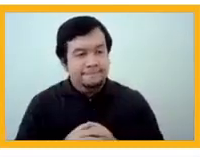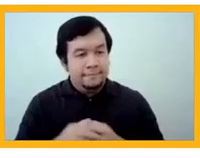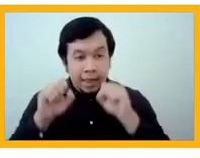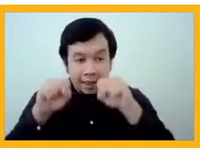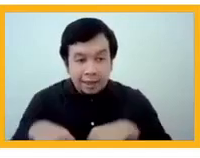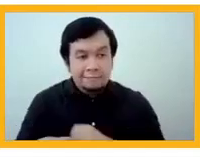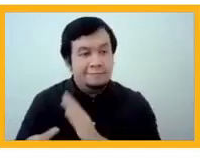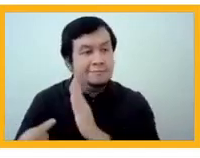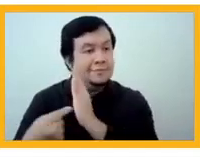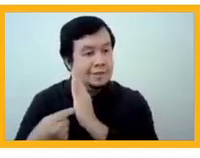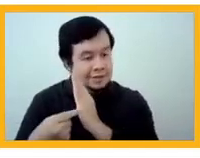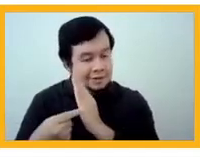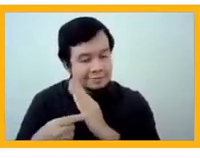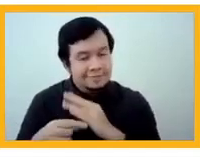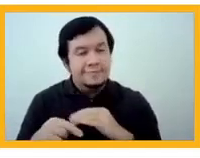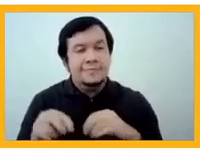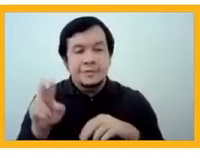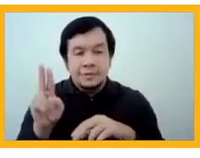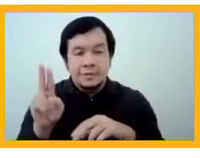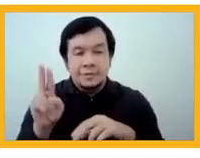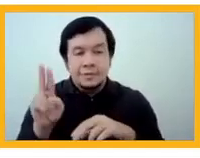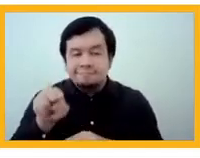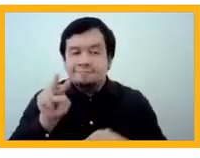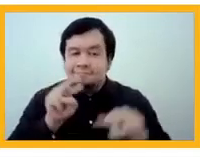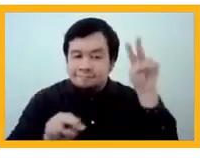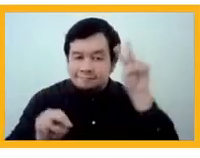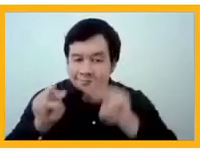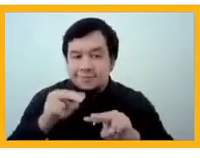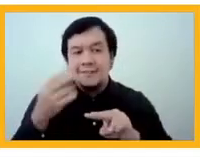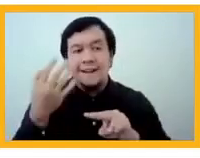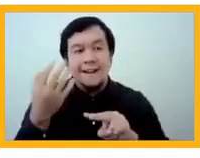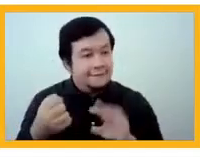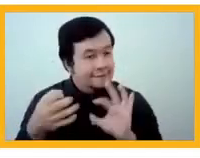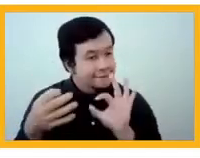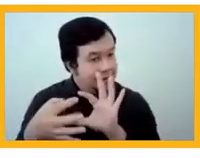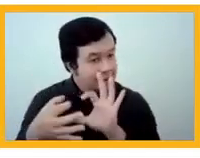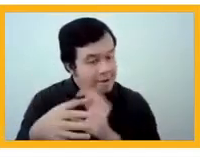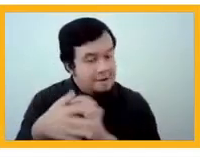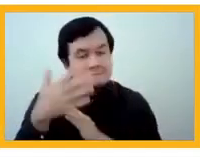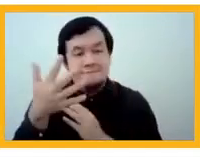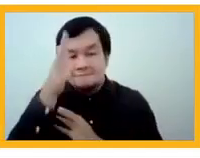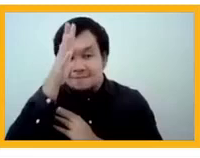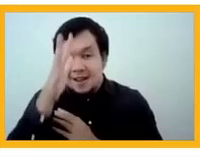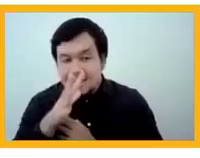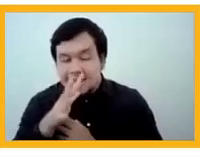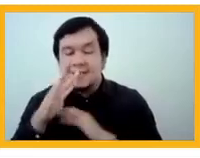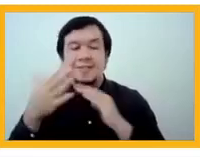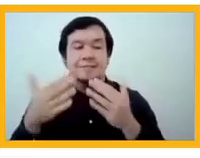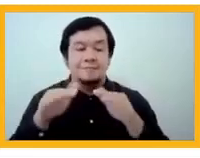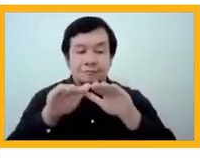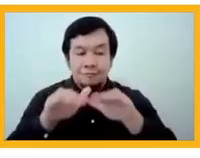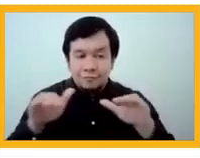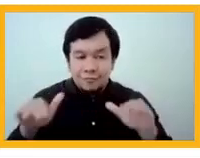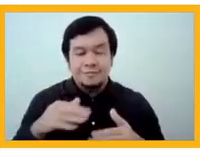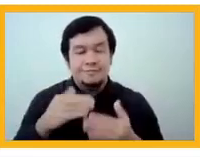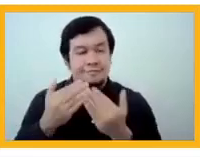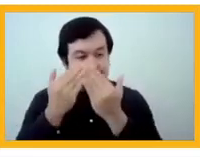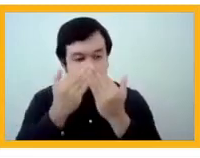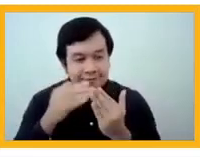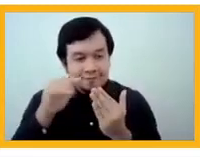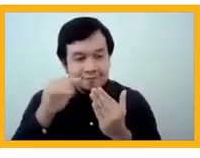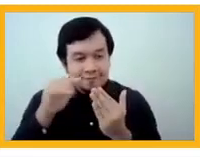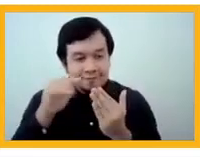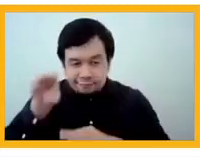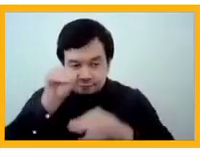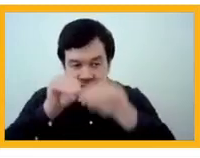every child, every teacher, every parent about what absolute level of skills these children have actually learned. And rather than focus on your